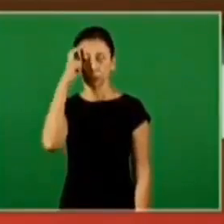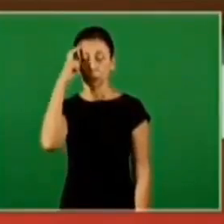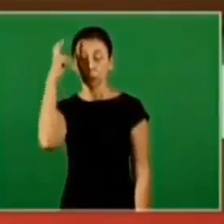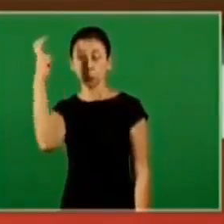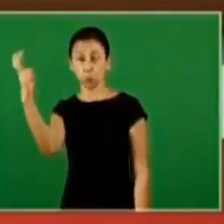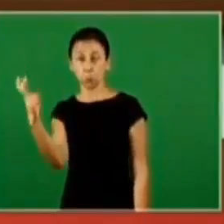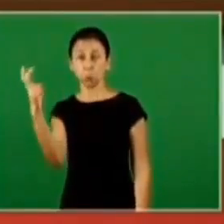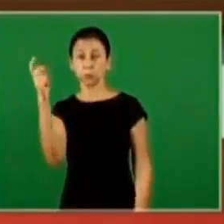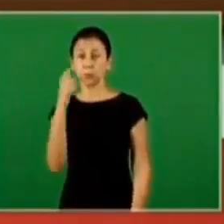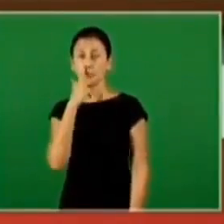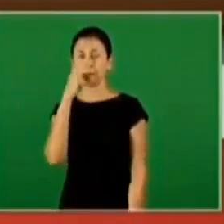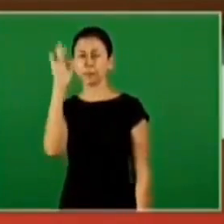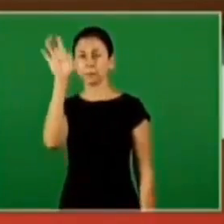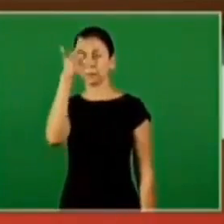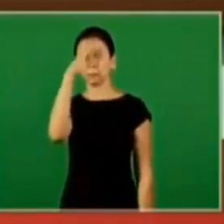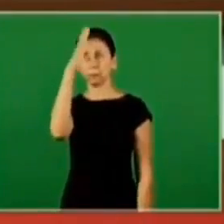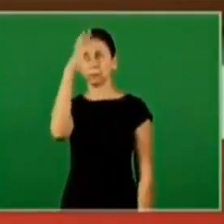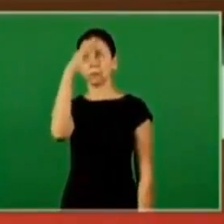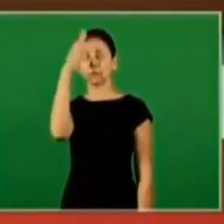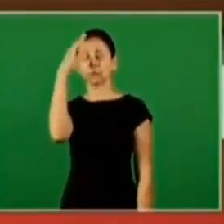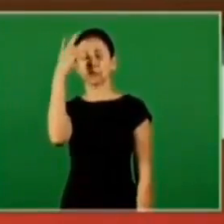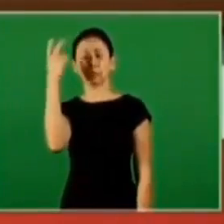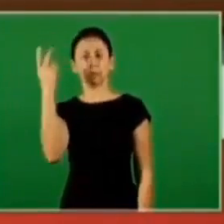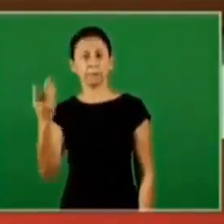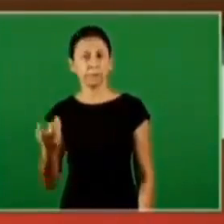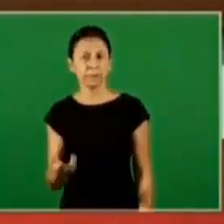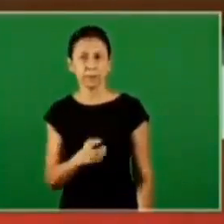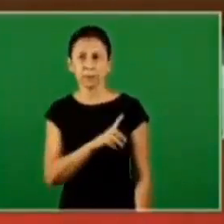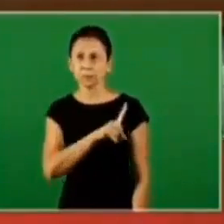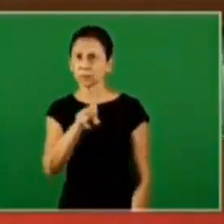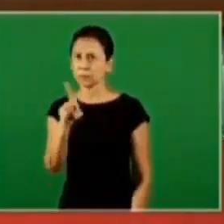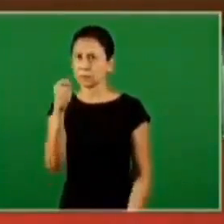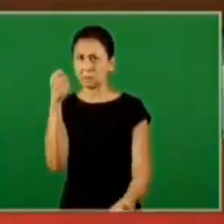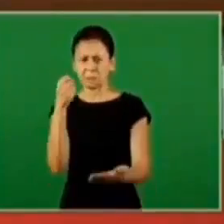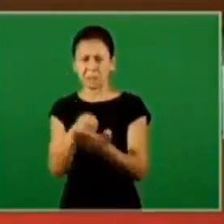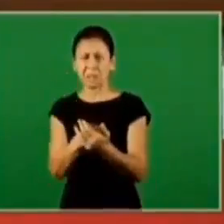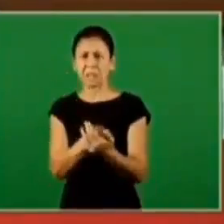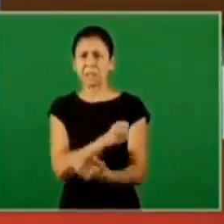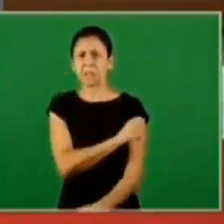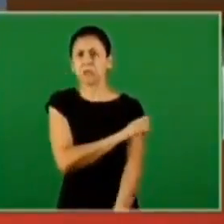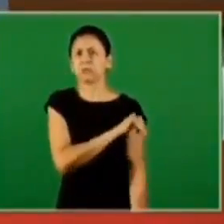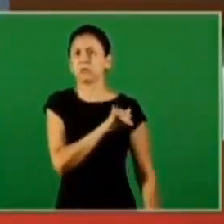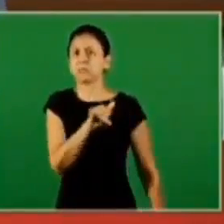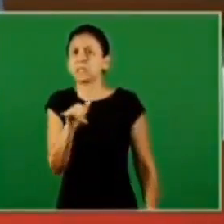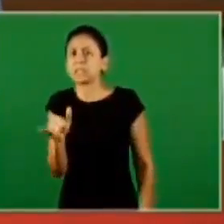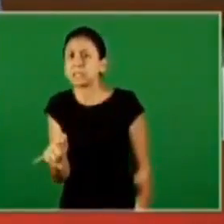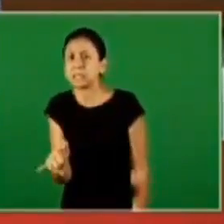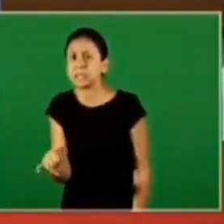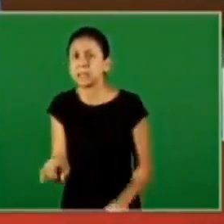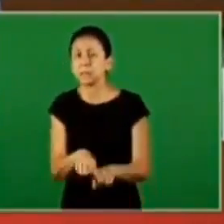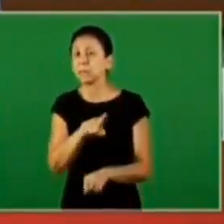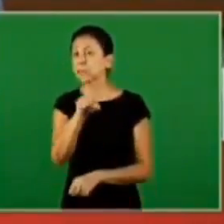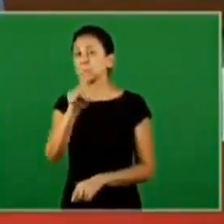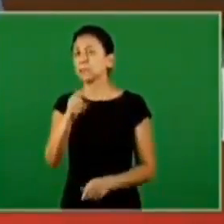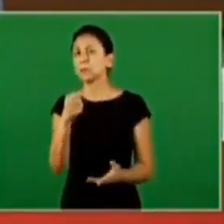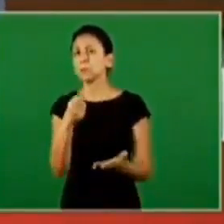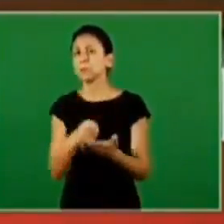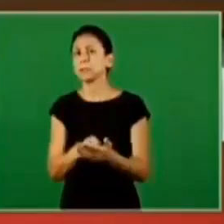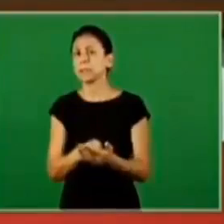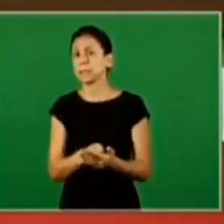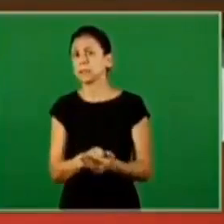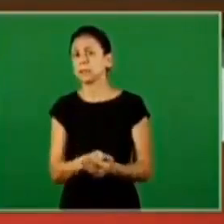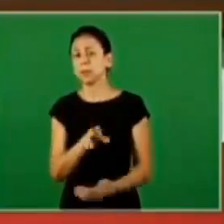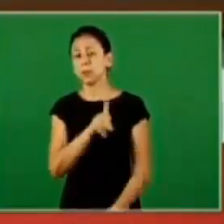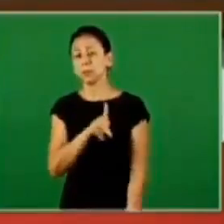Paul is making you go delirious. But you're not forced to say this, but you're also not forced to accept